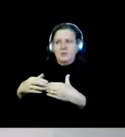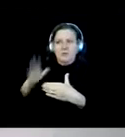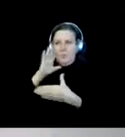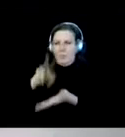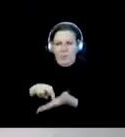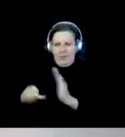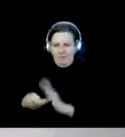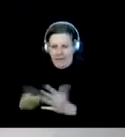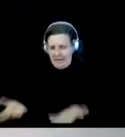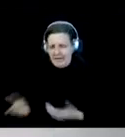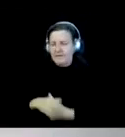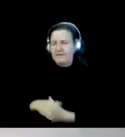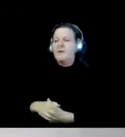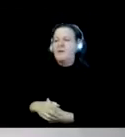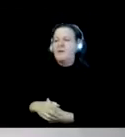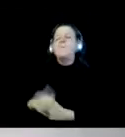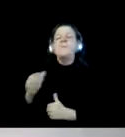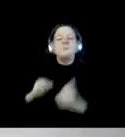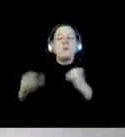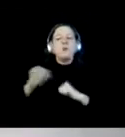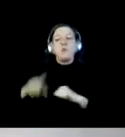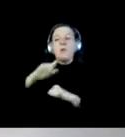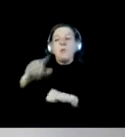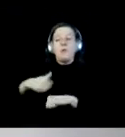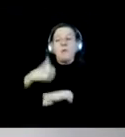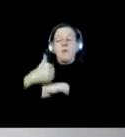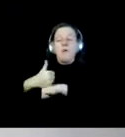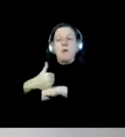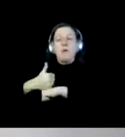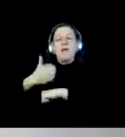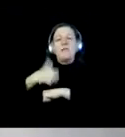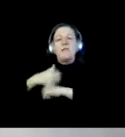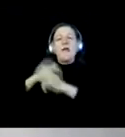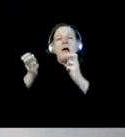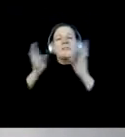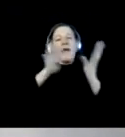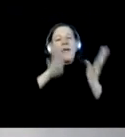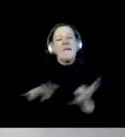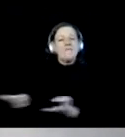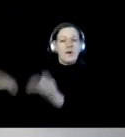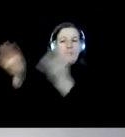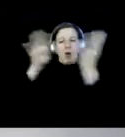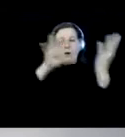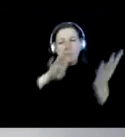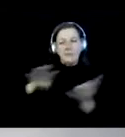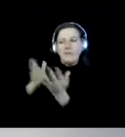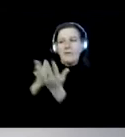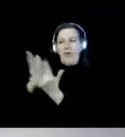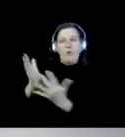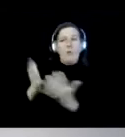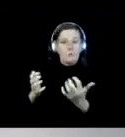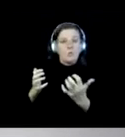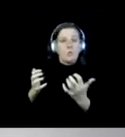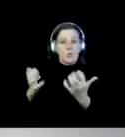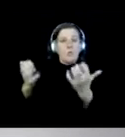the performance is structured. It has a conveyor belt that comes down through the audience, and then it has